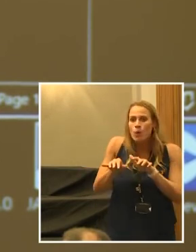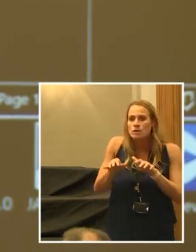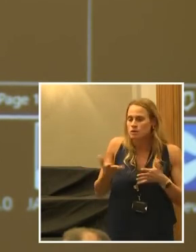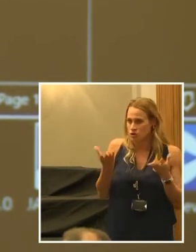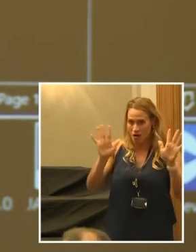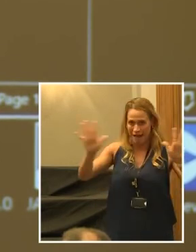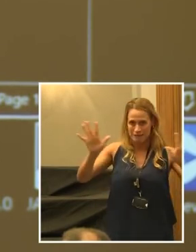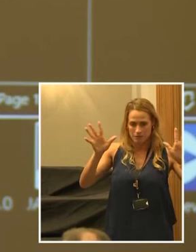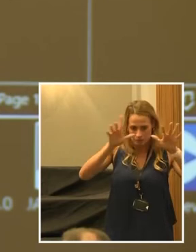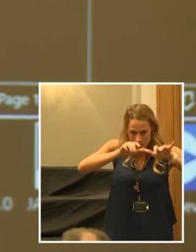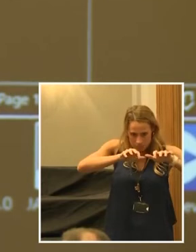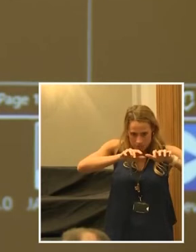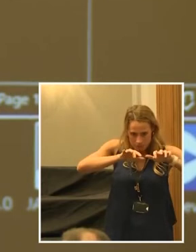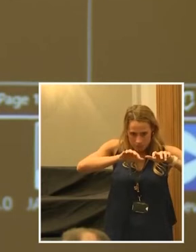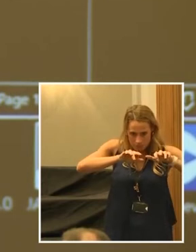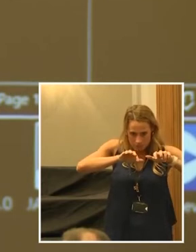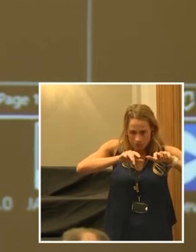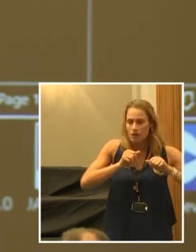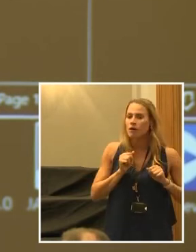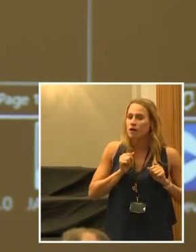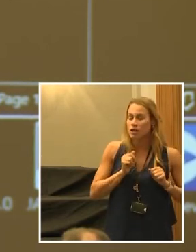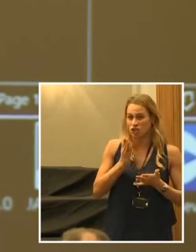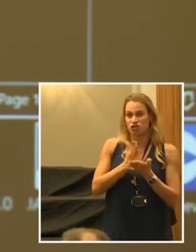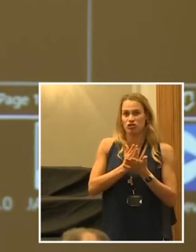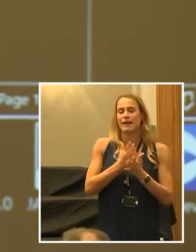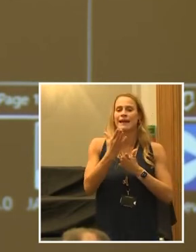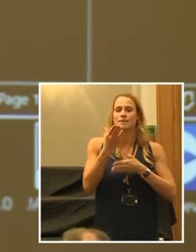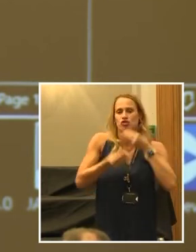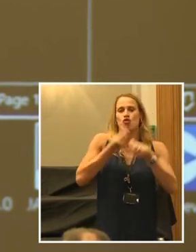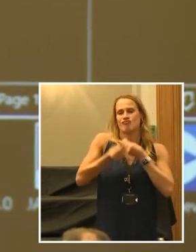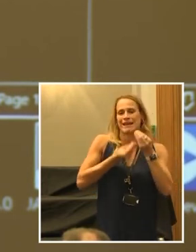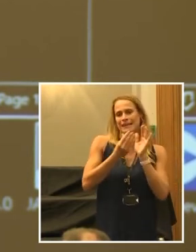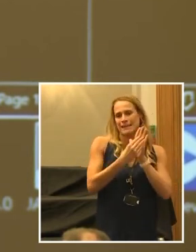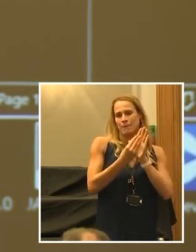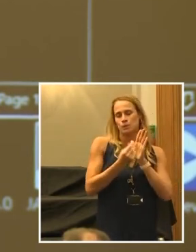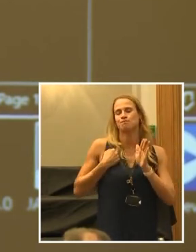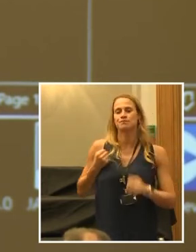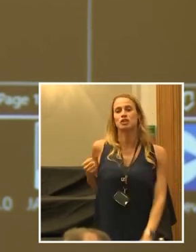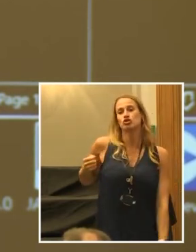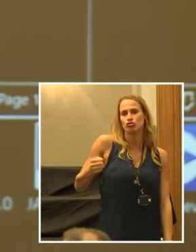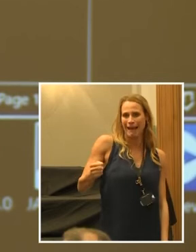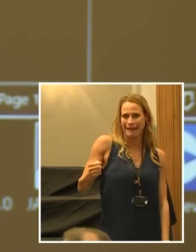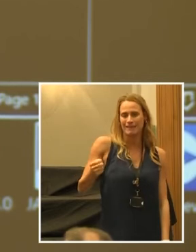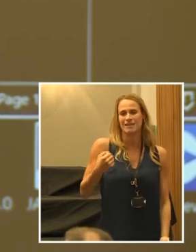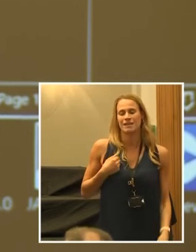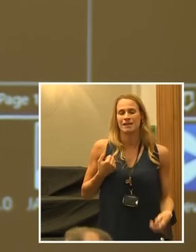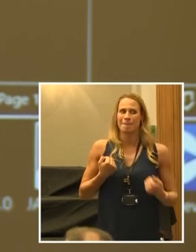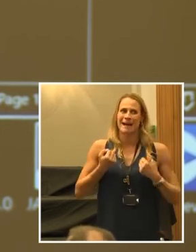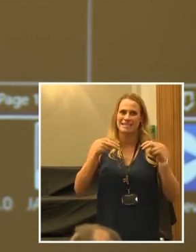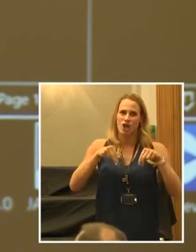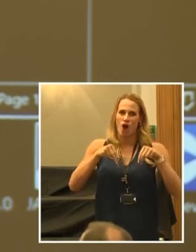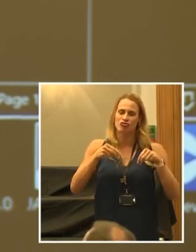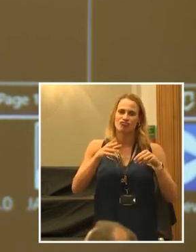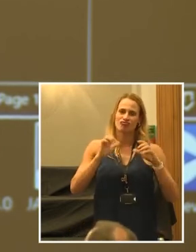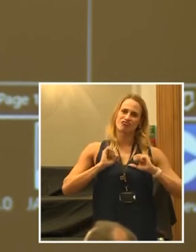touchscreen. True story. I was on a train. Had my guide dog, who, bless him, retired last week. Gosh,